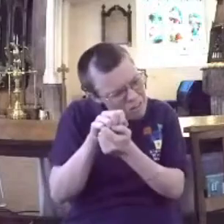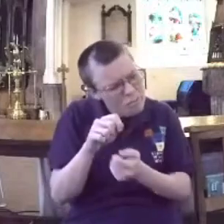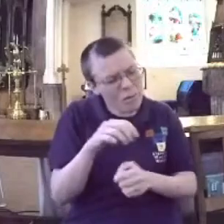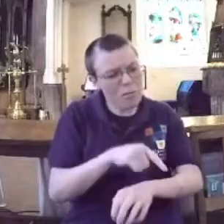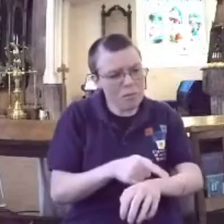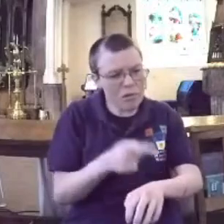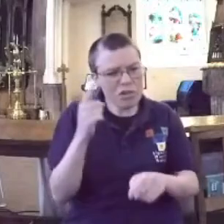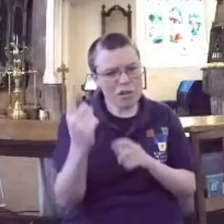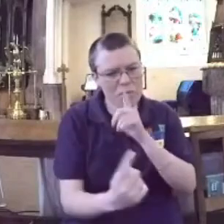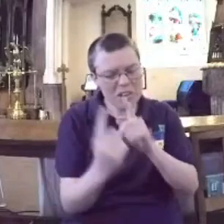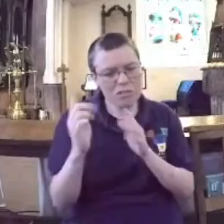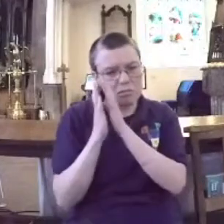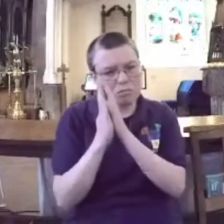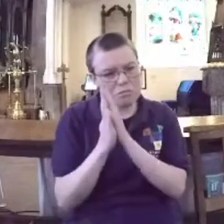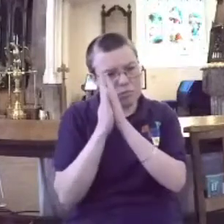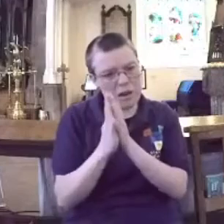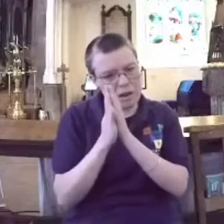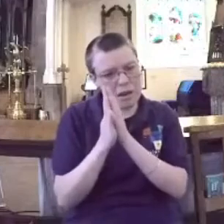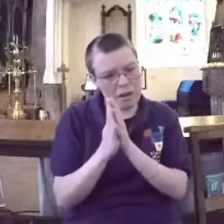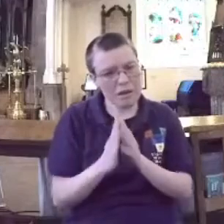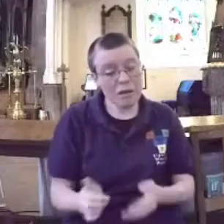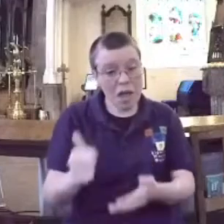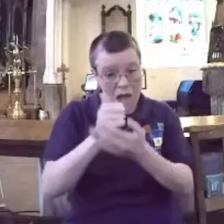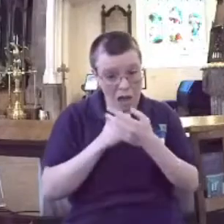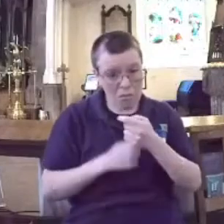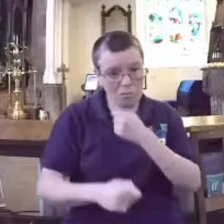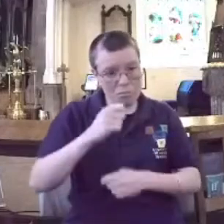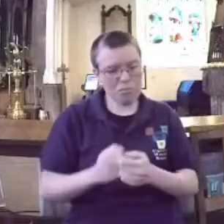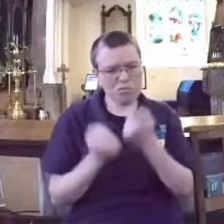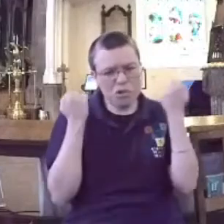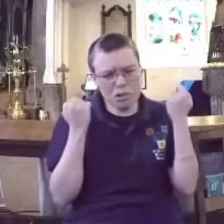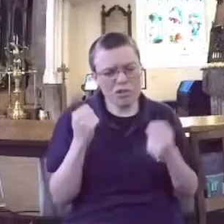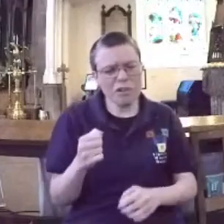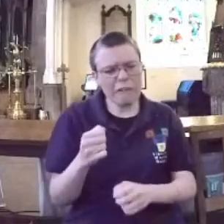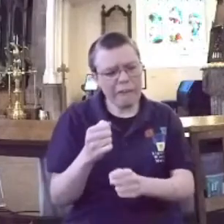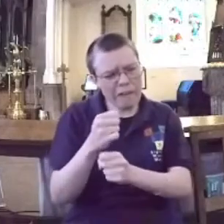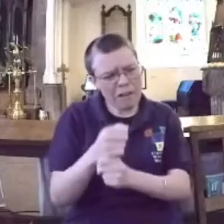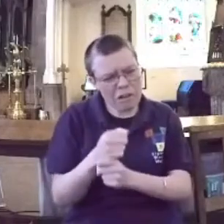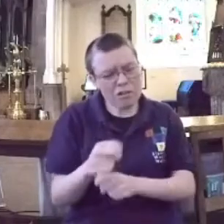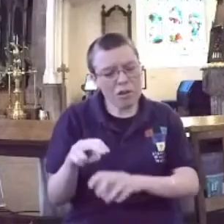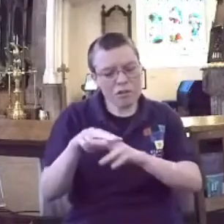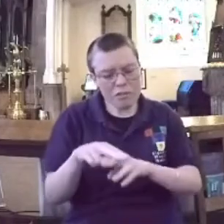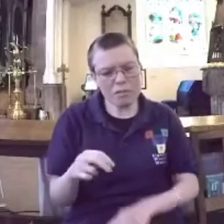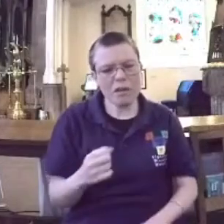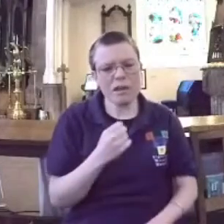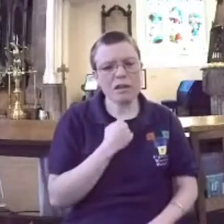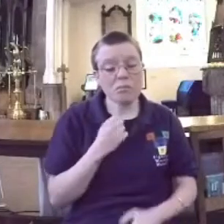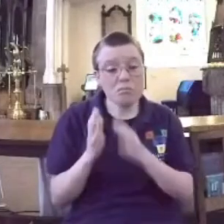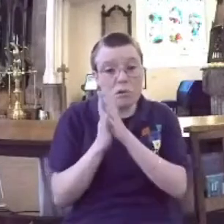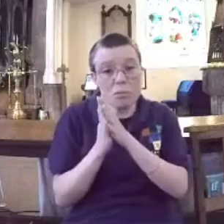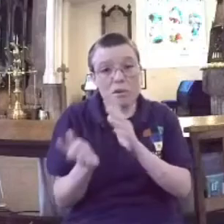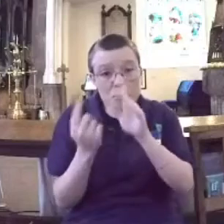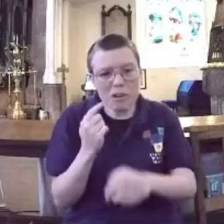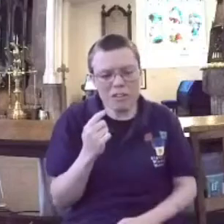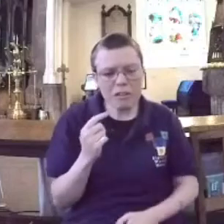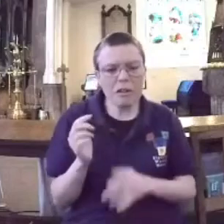get a lot of strength from that. And the church family answered my prayers in many ways, prayers